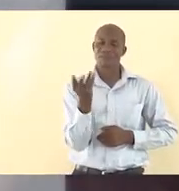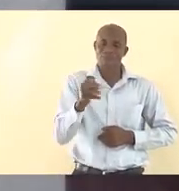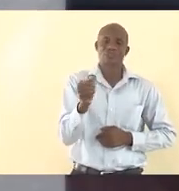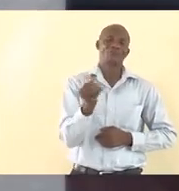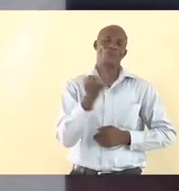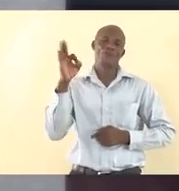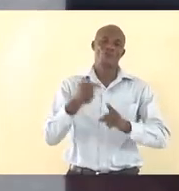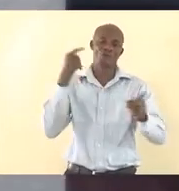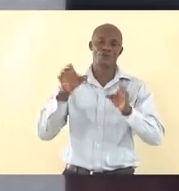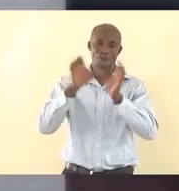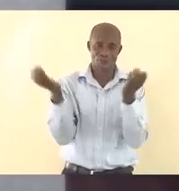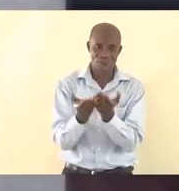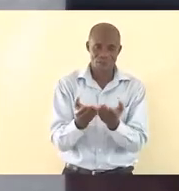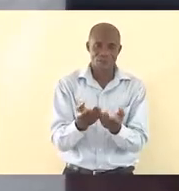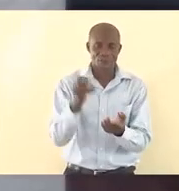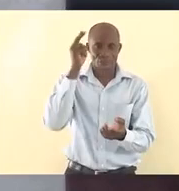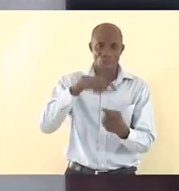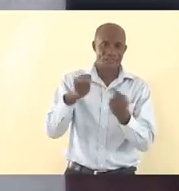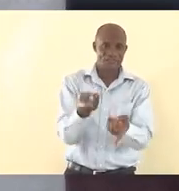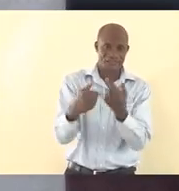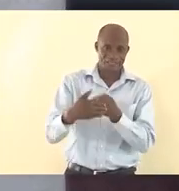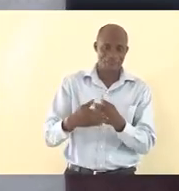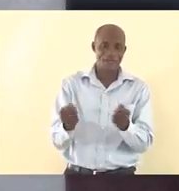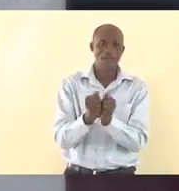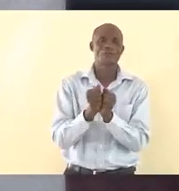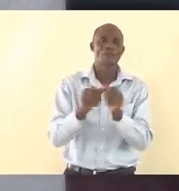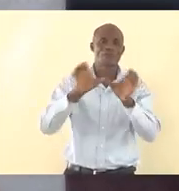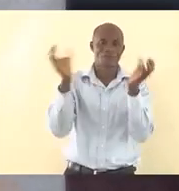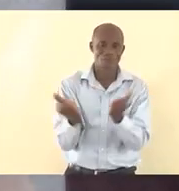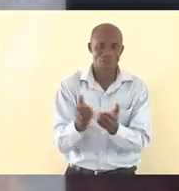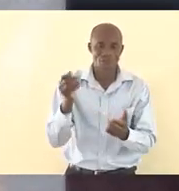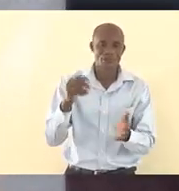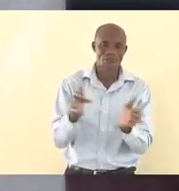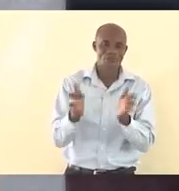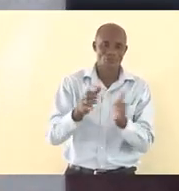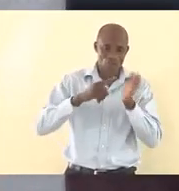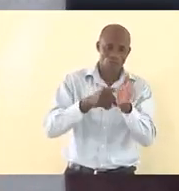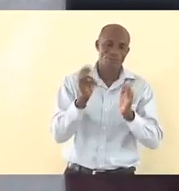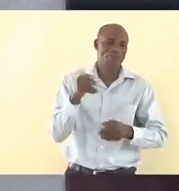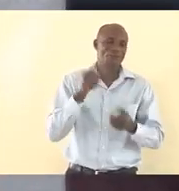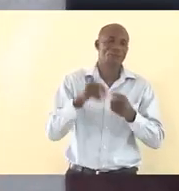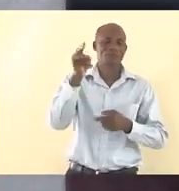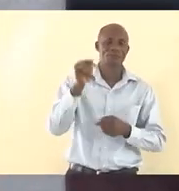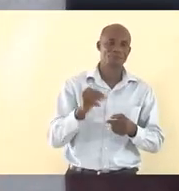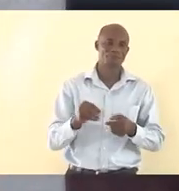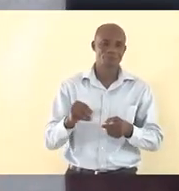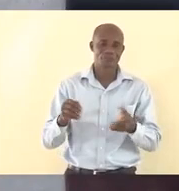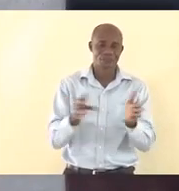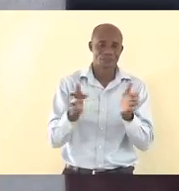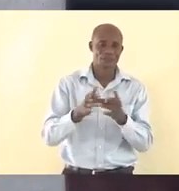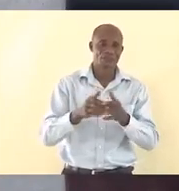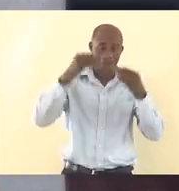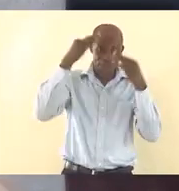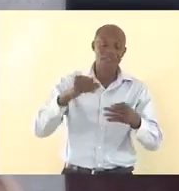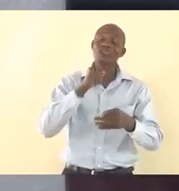he reunited with the community, what happened? Jesus showed himself to him. Jesus decided not to show himself to Thomas